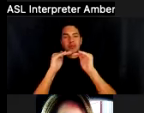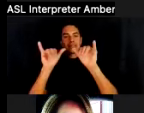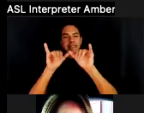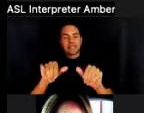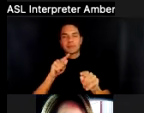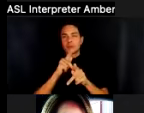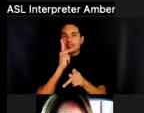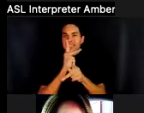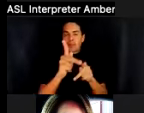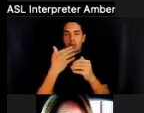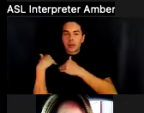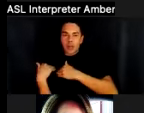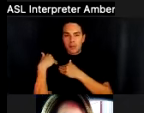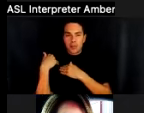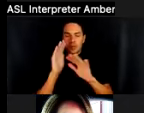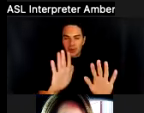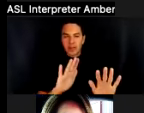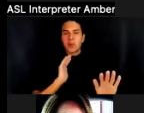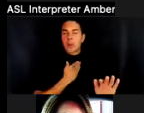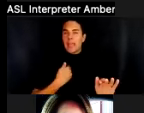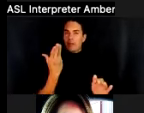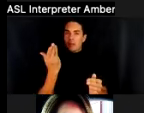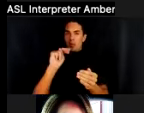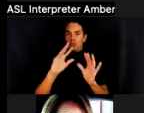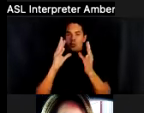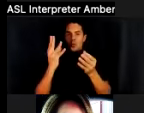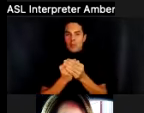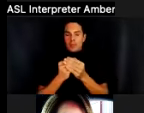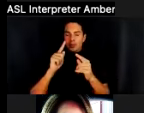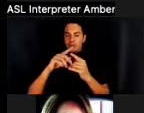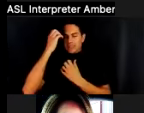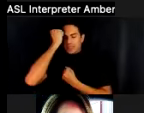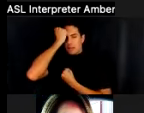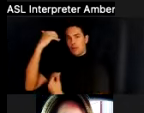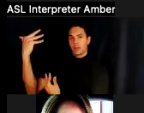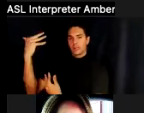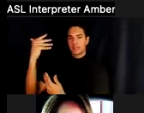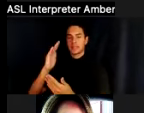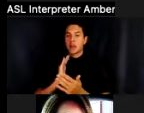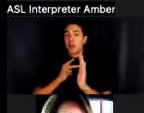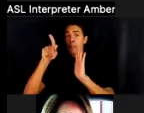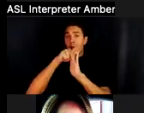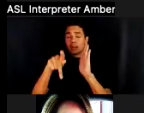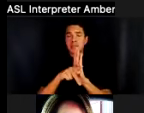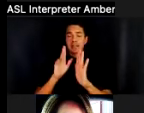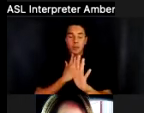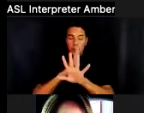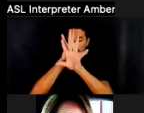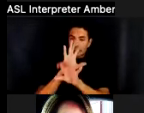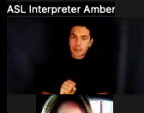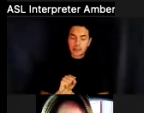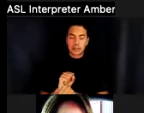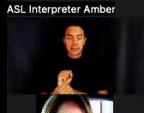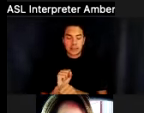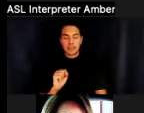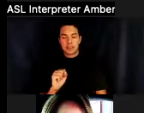on the path of incorporating our Indigenous values, decolonizing, pushing policies and practices